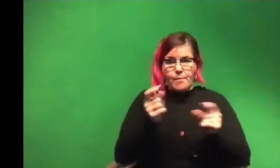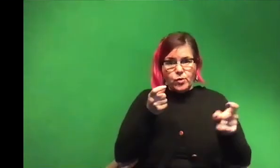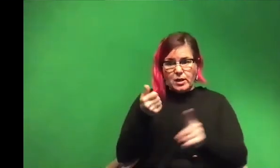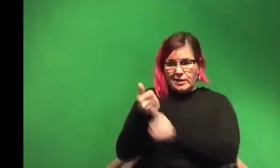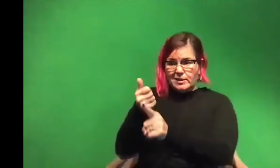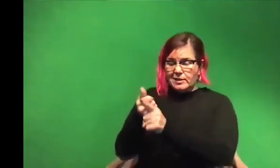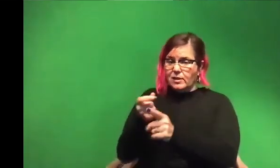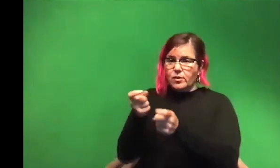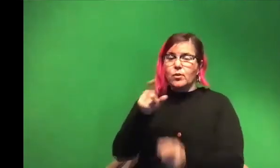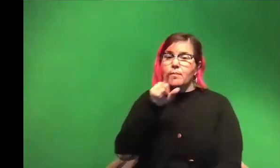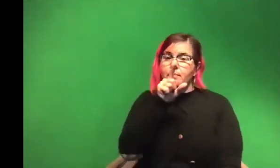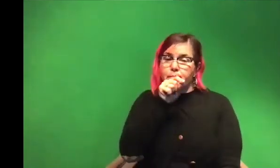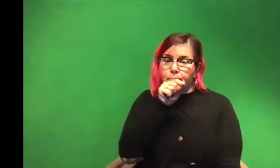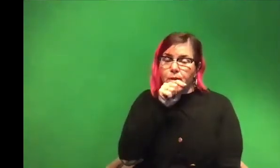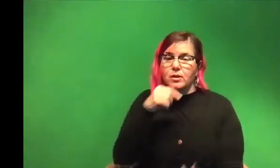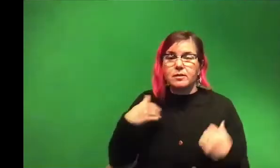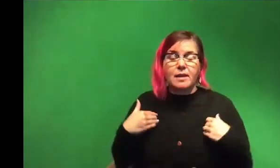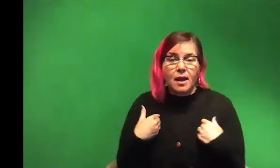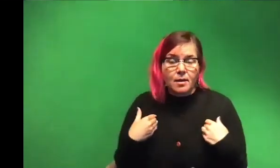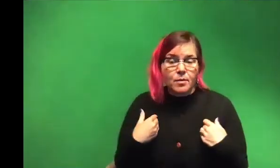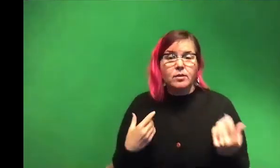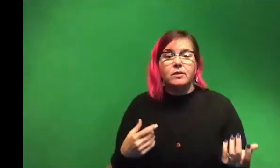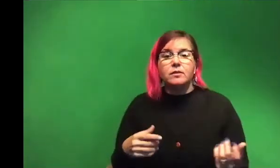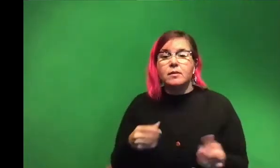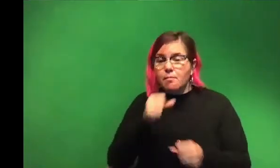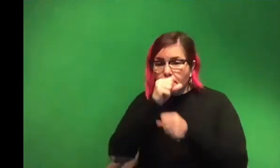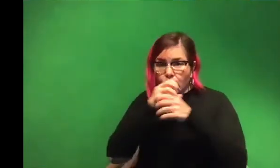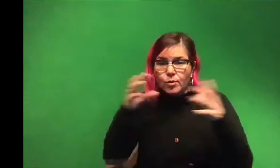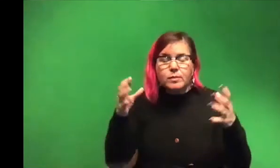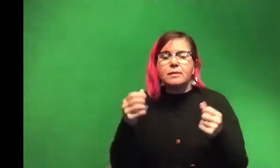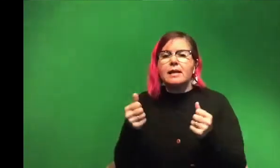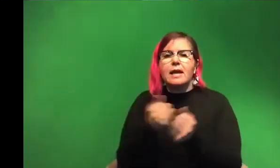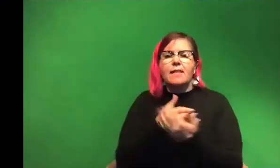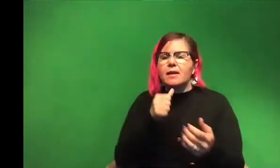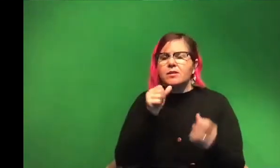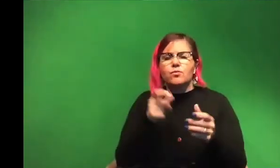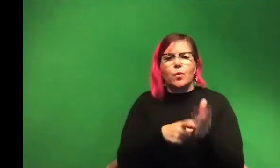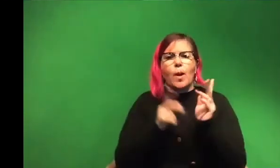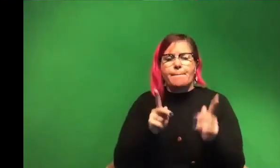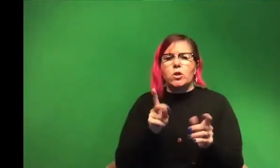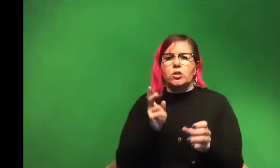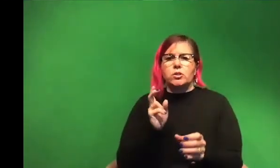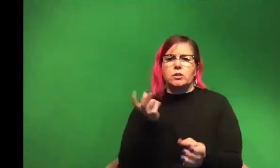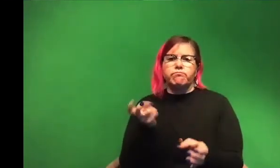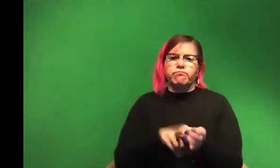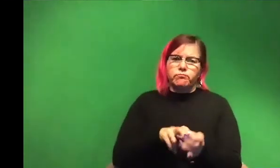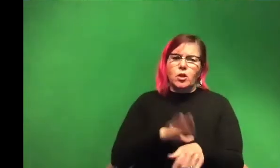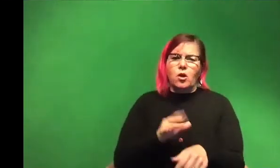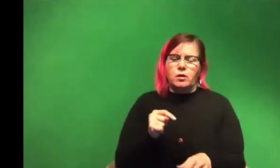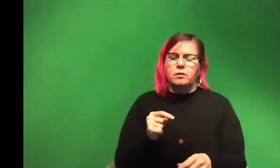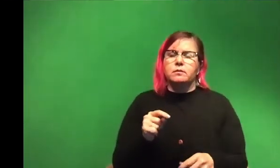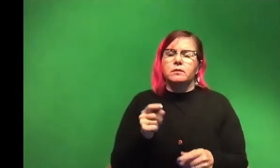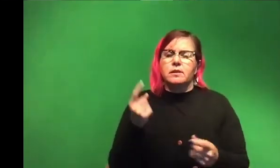So birds, animals, balloons, anything that doesn't require a person to be on it would be considered an autonomous